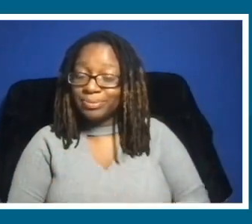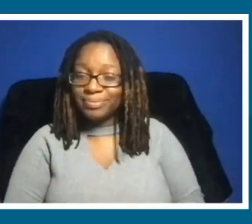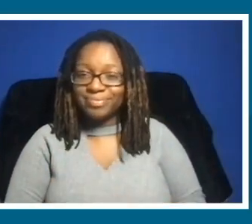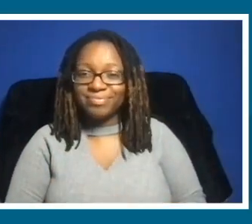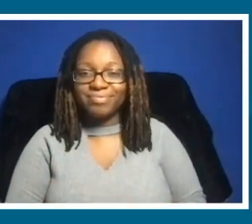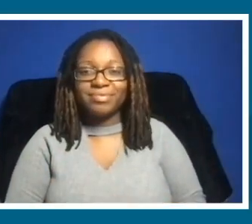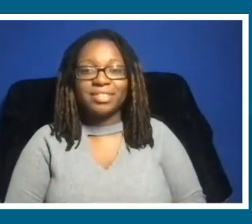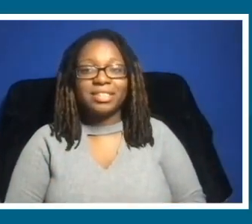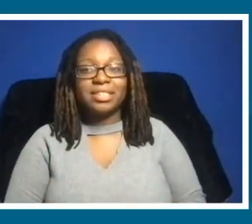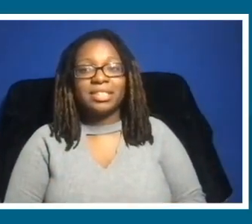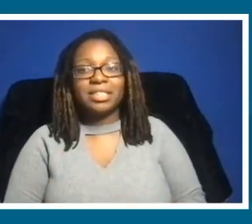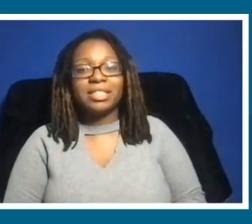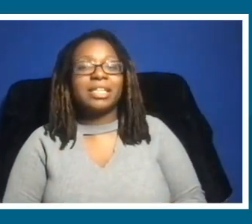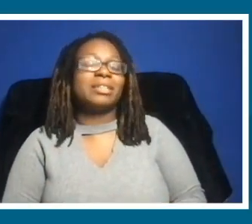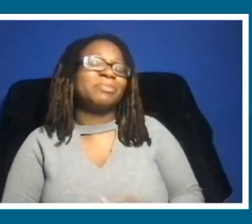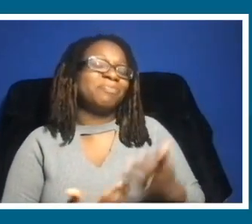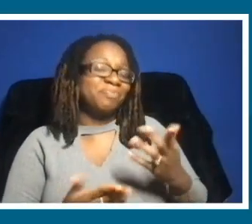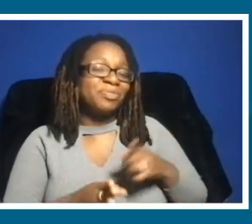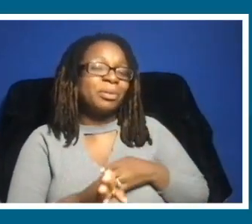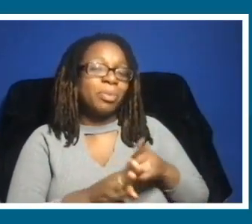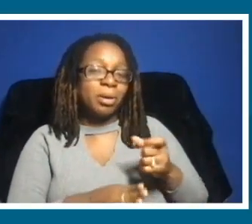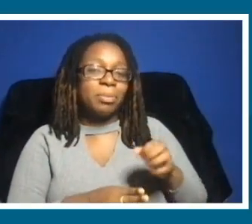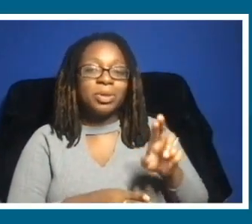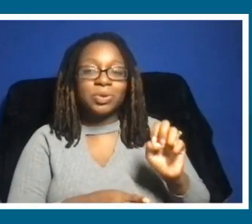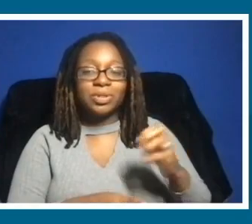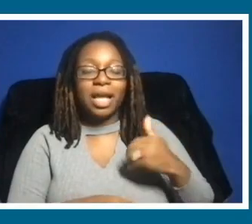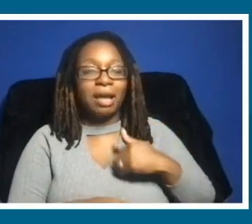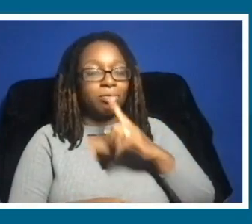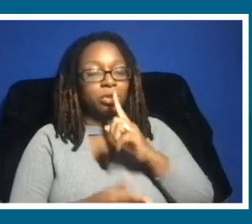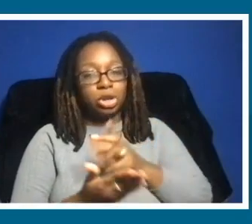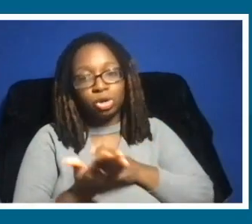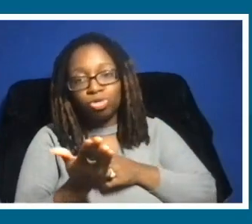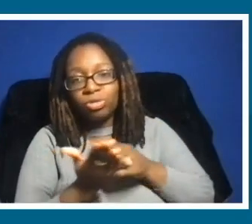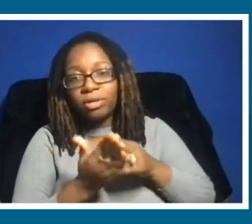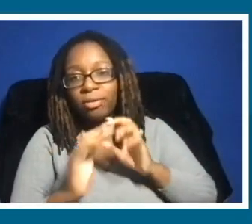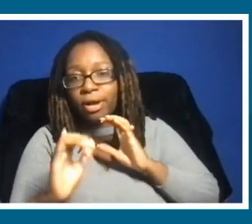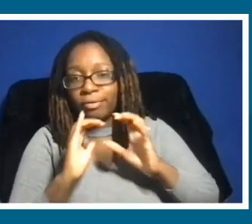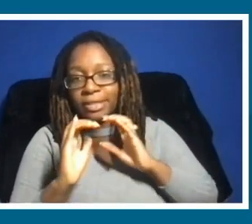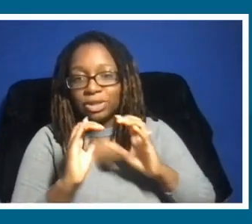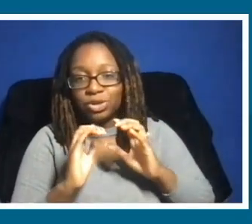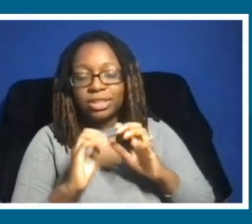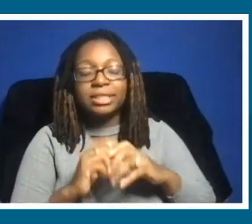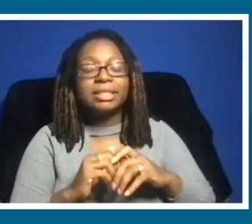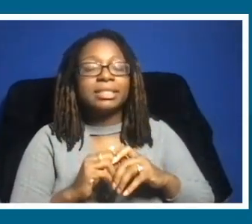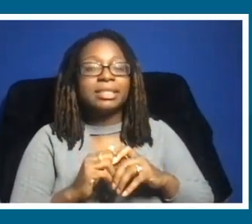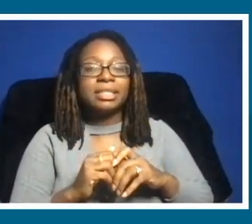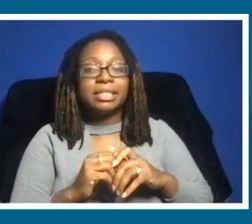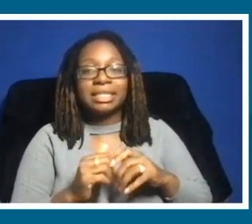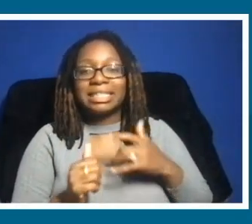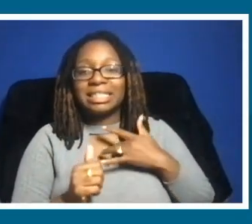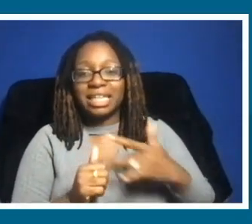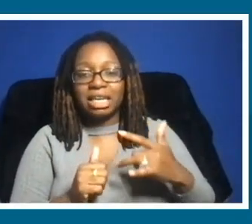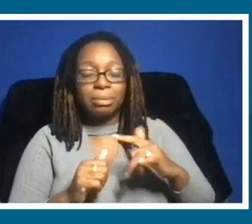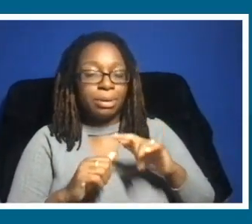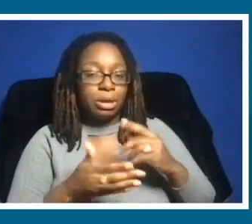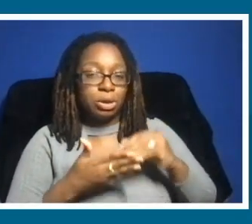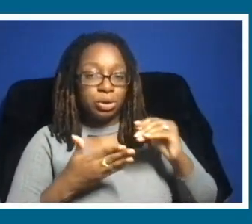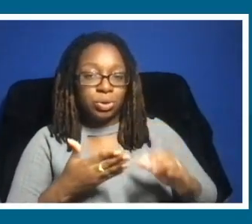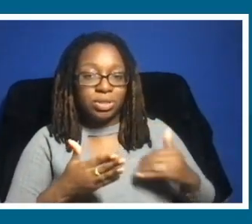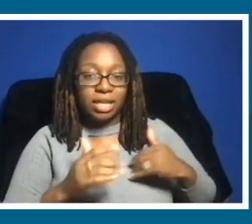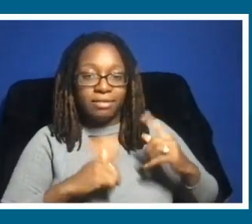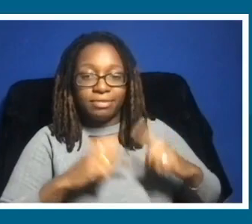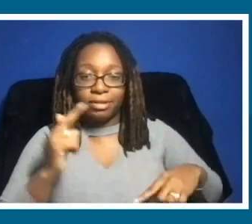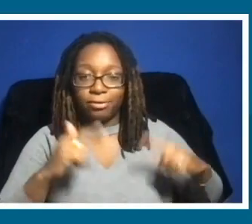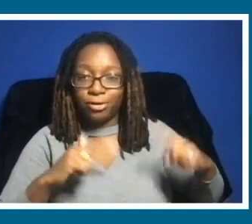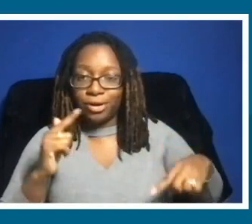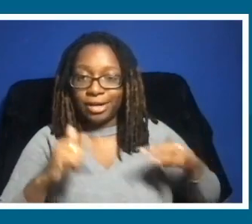minute. Primary sources allow authentic conversations and inquiry to occur with students of all ages. And that is